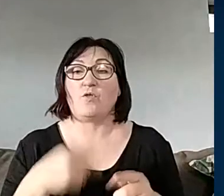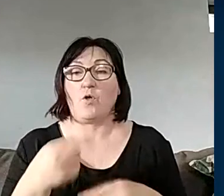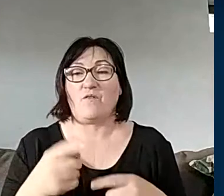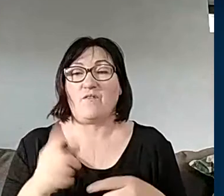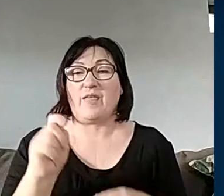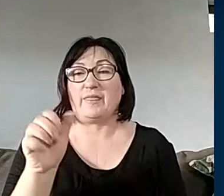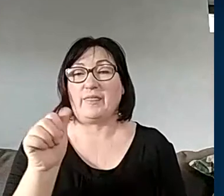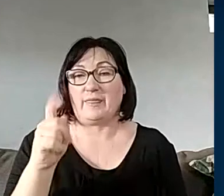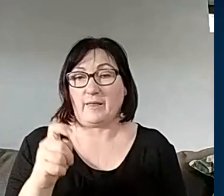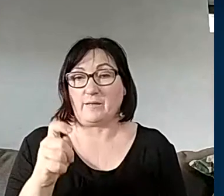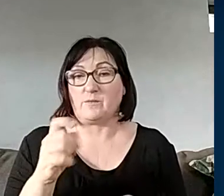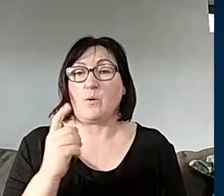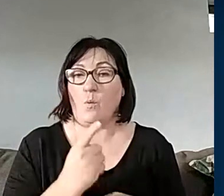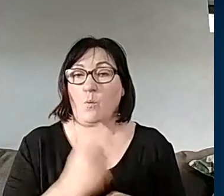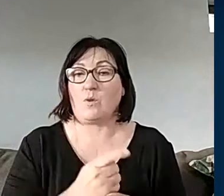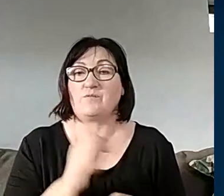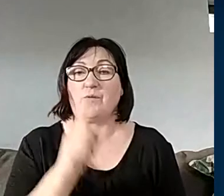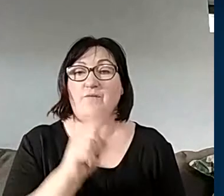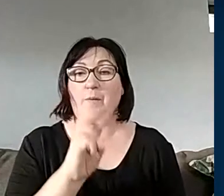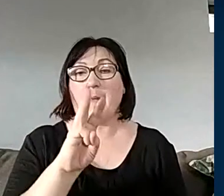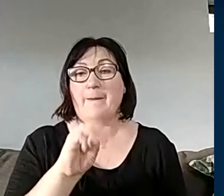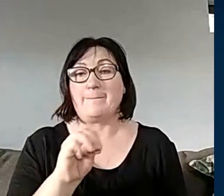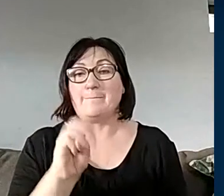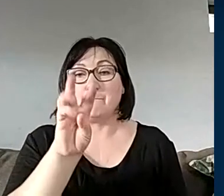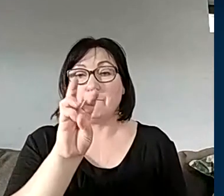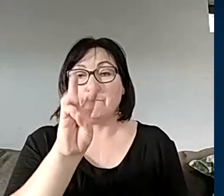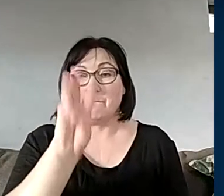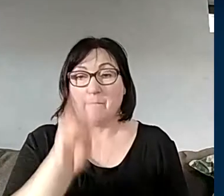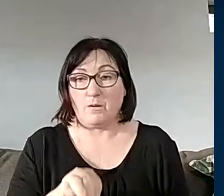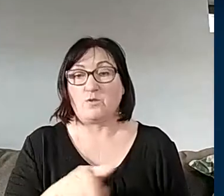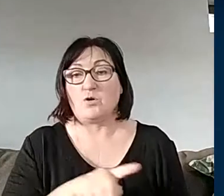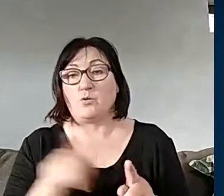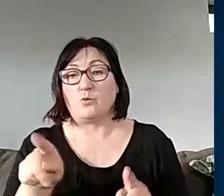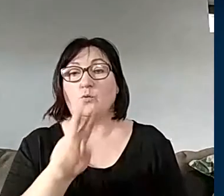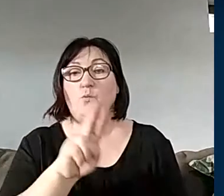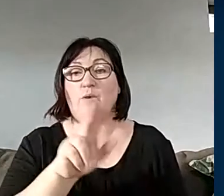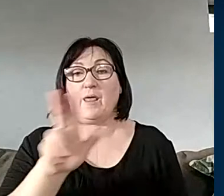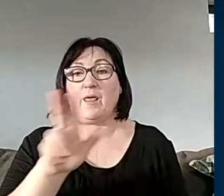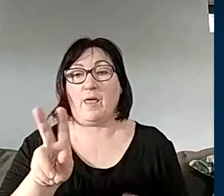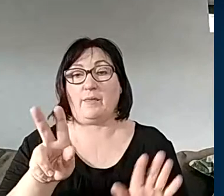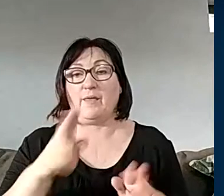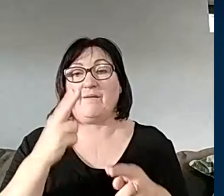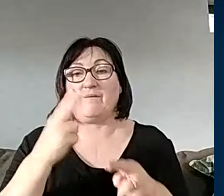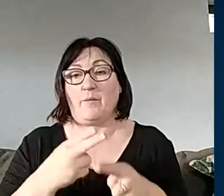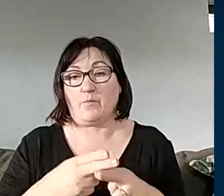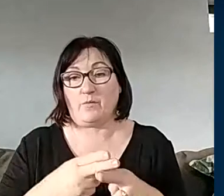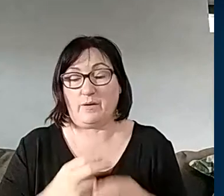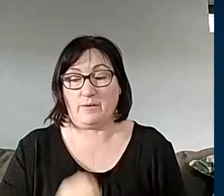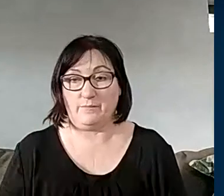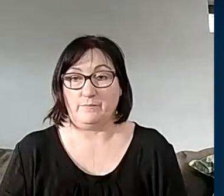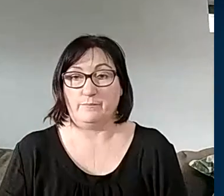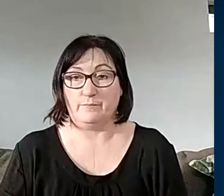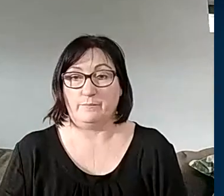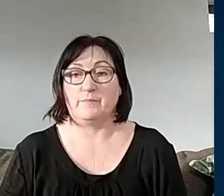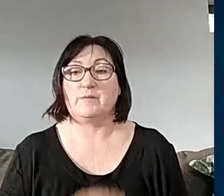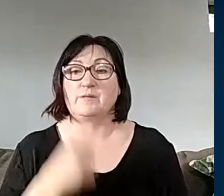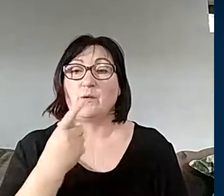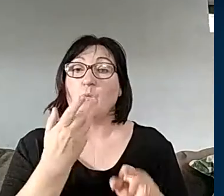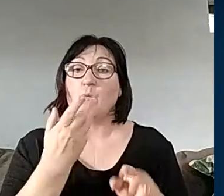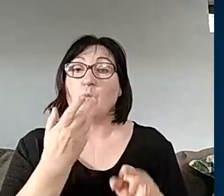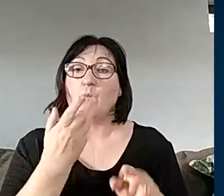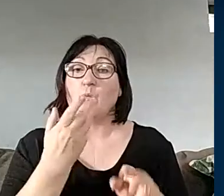always runs from the 1st of March until the 28th of February. So they're saying there that when you deregister, the deregistration